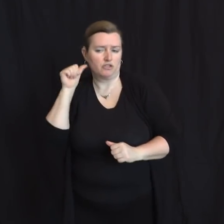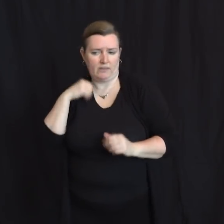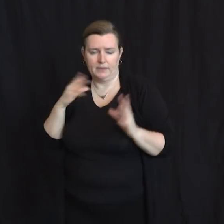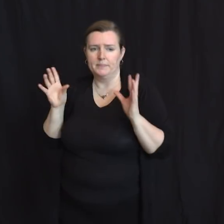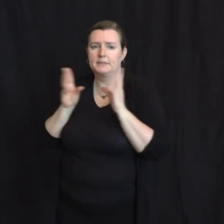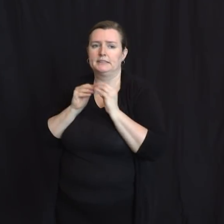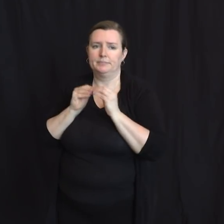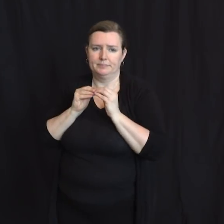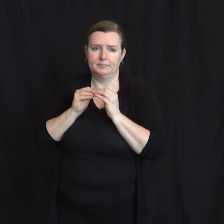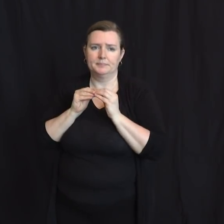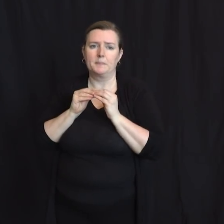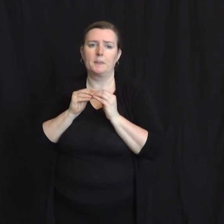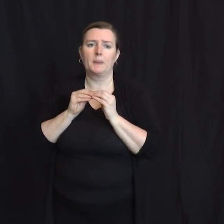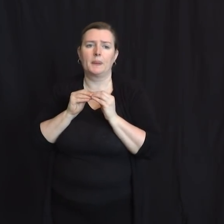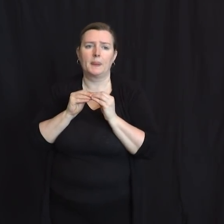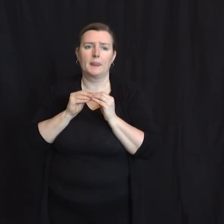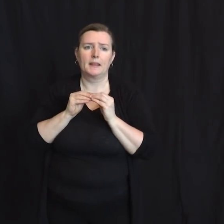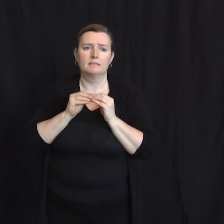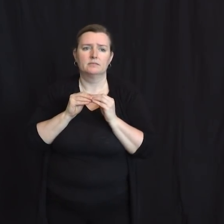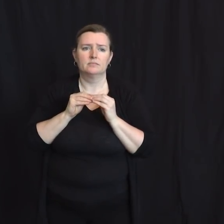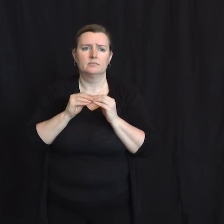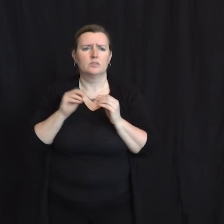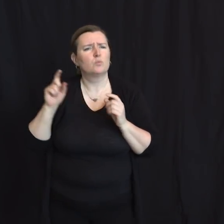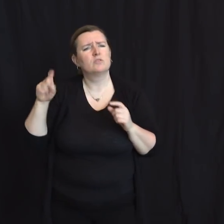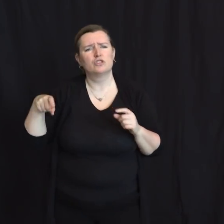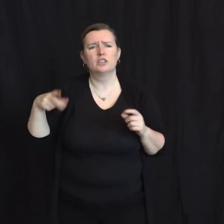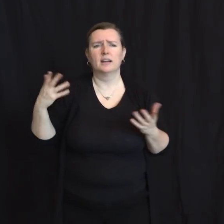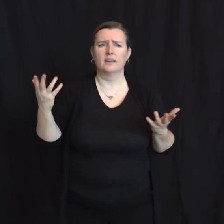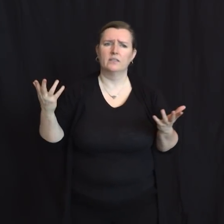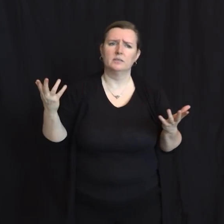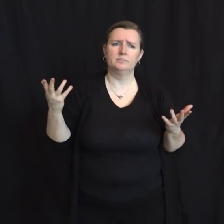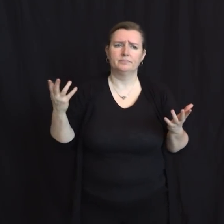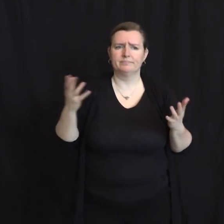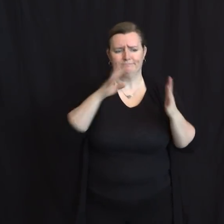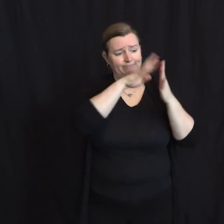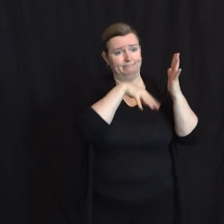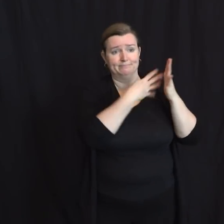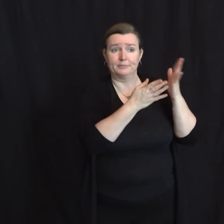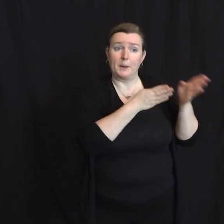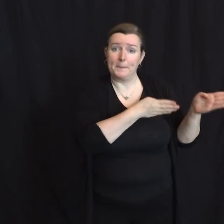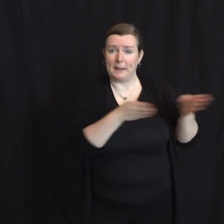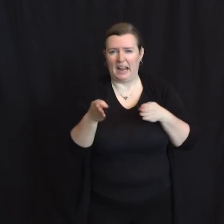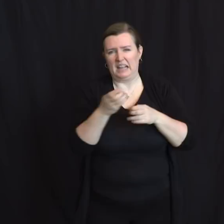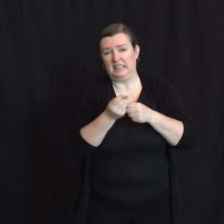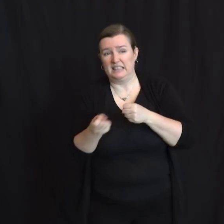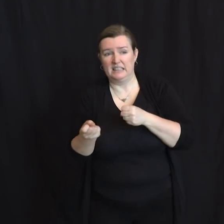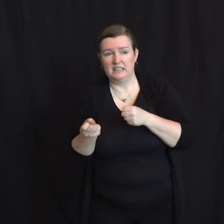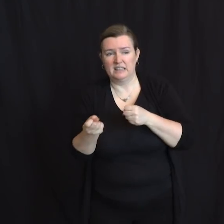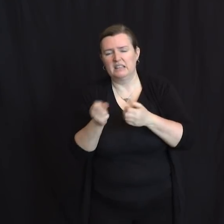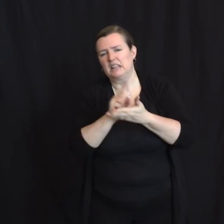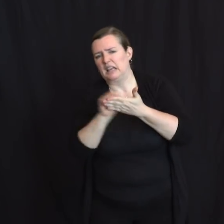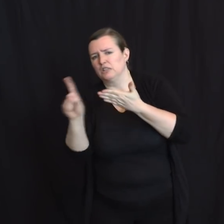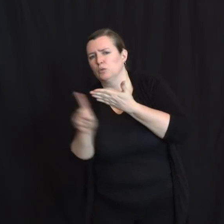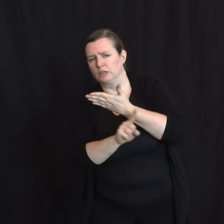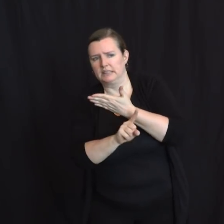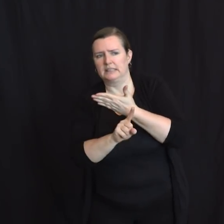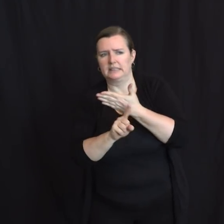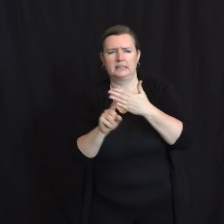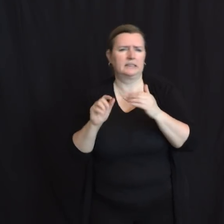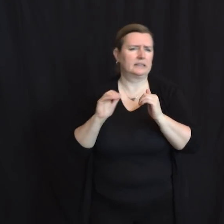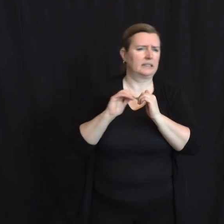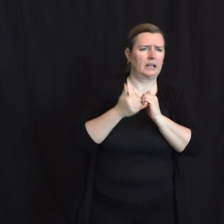we should have an outline, I would hope, next week of how we expect to approach